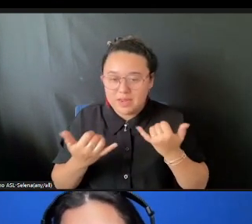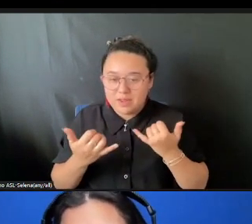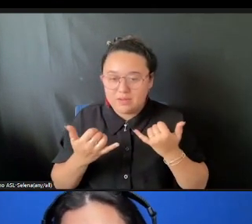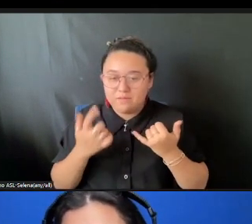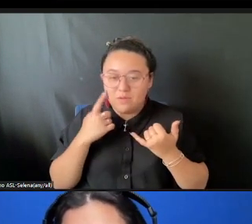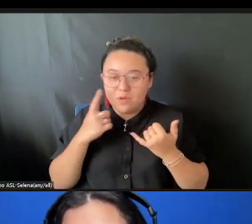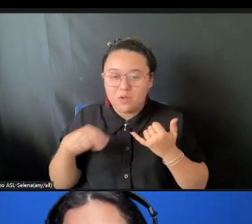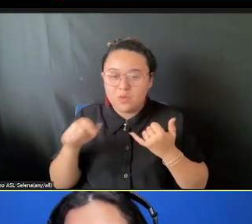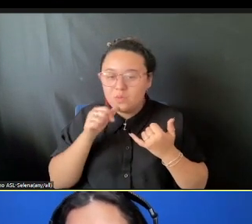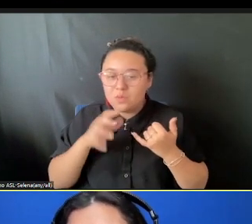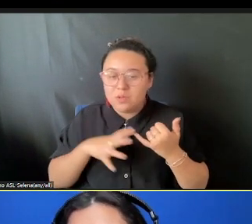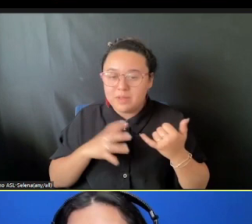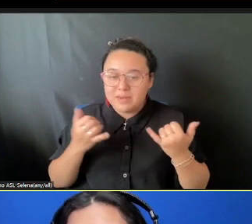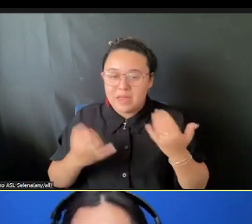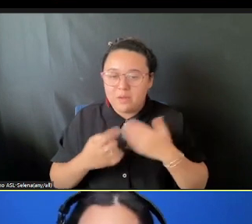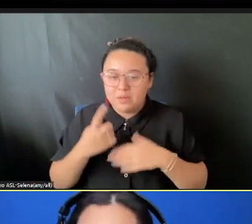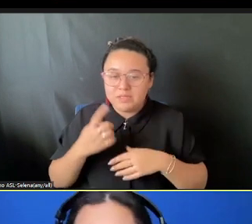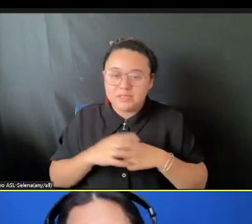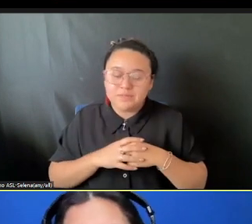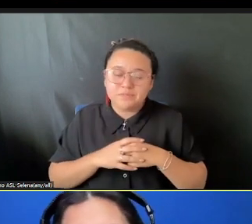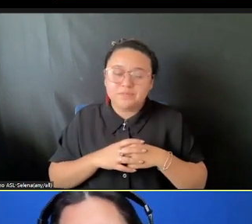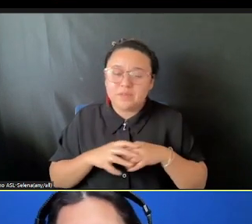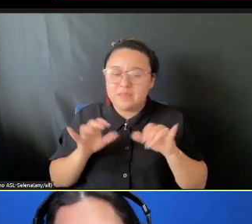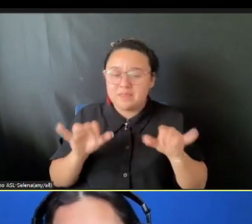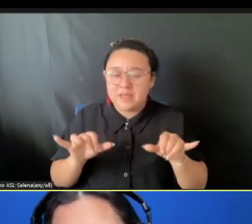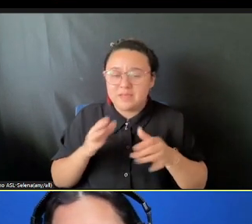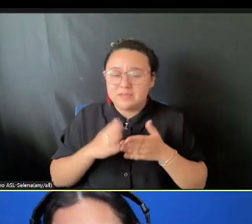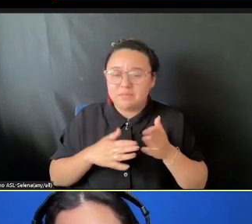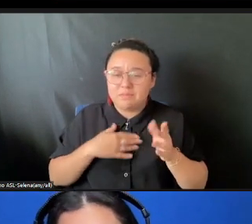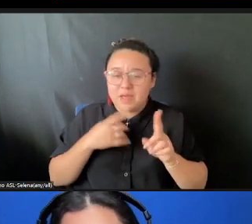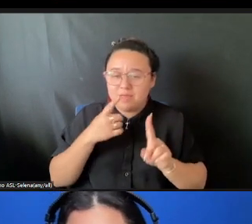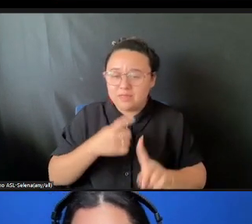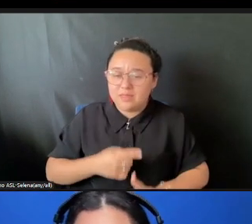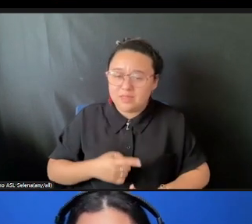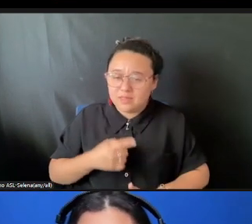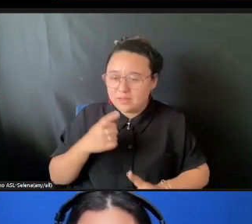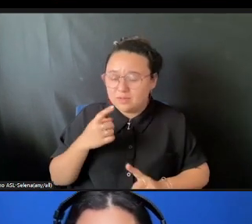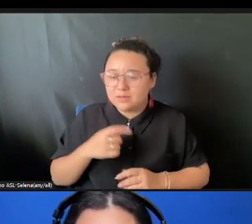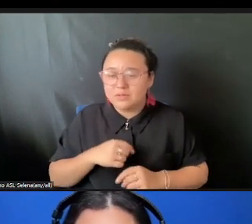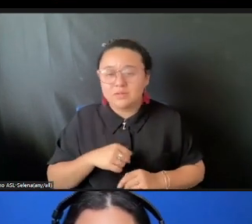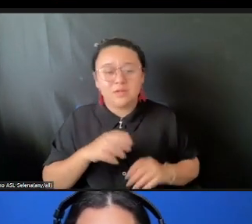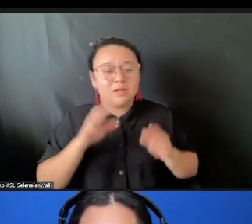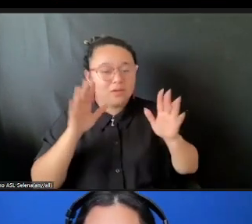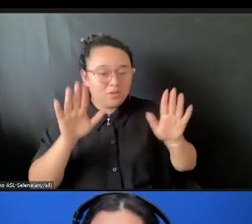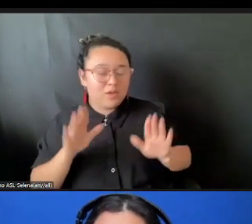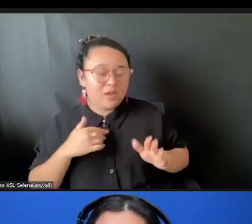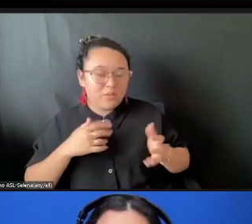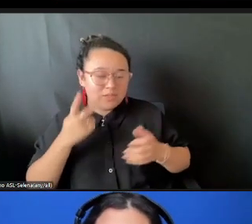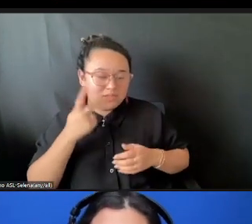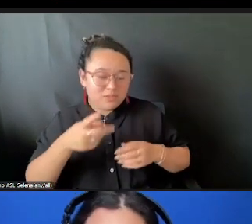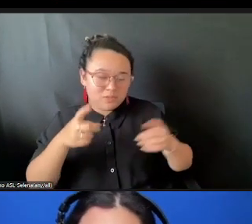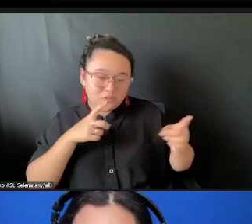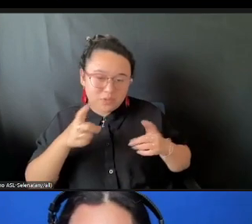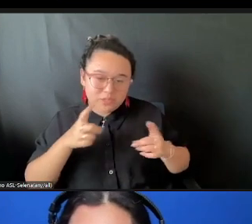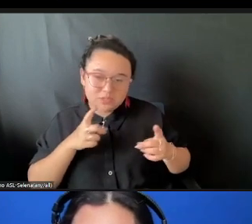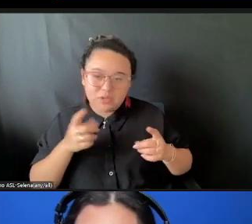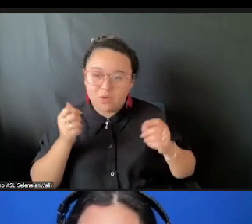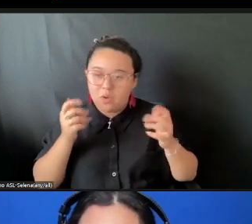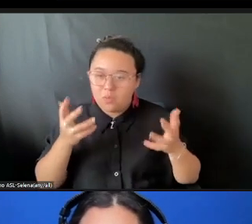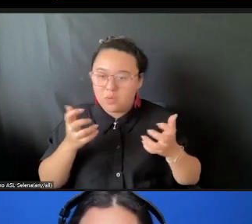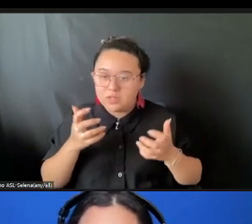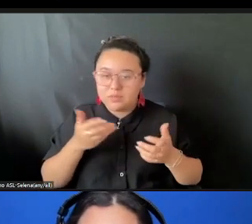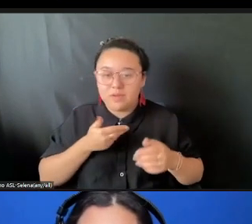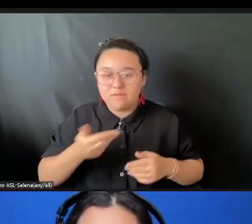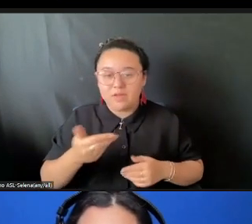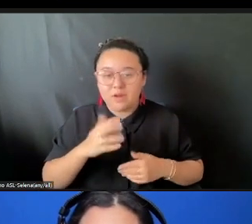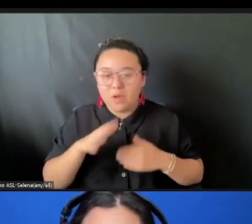women nowadays. So yeah, those are some of my things. That's great. I want to see you directing. And we all want to be invited